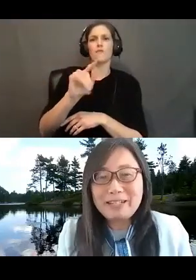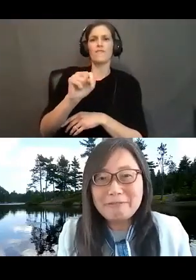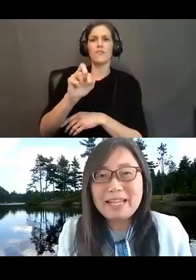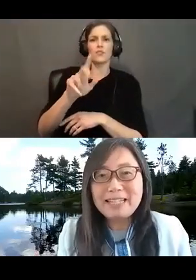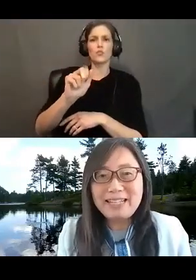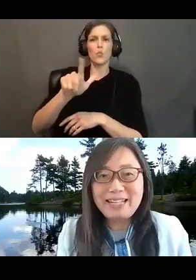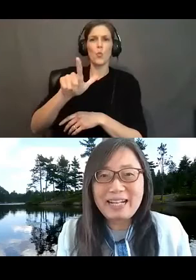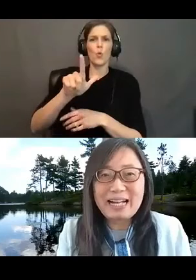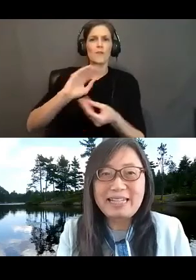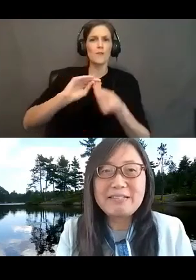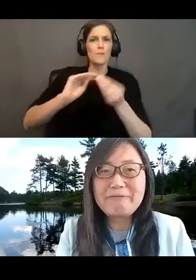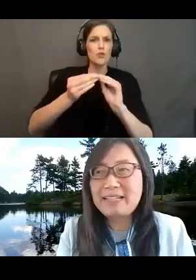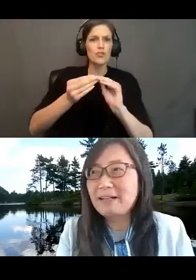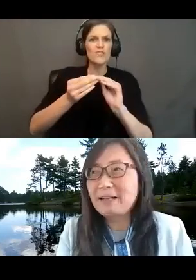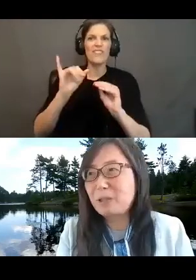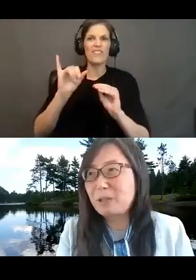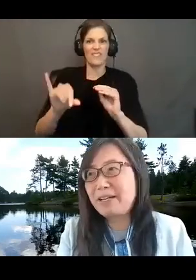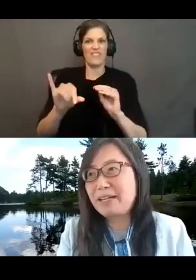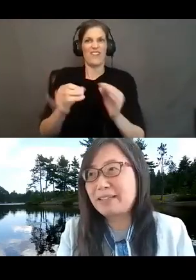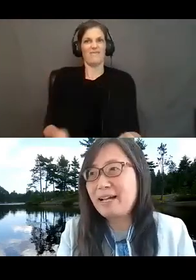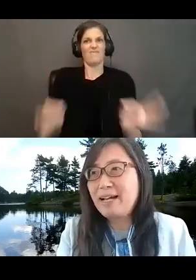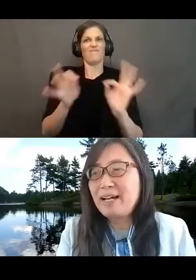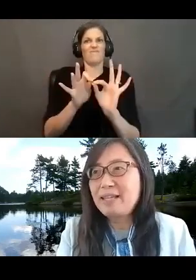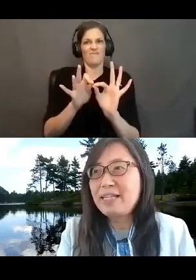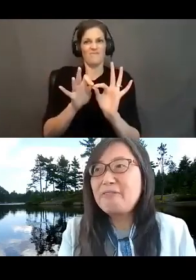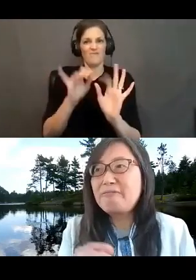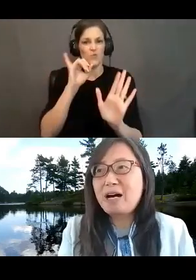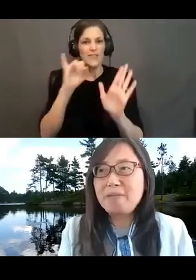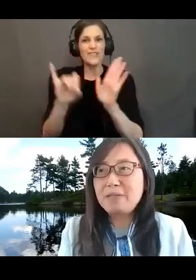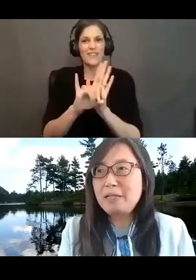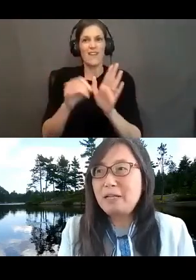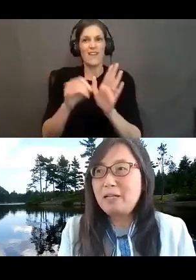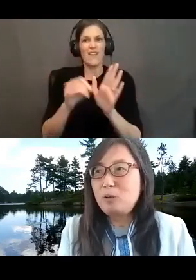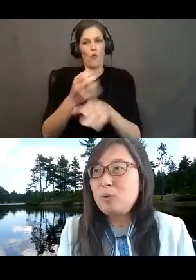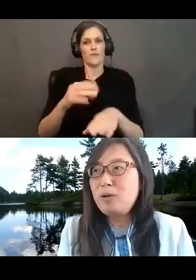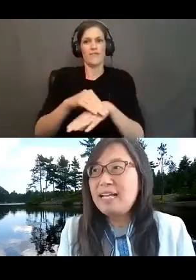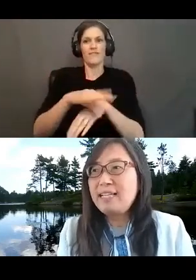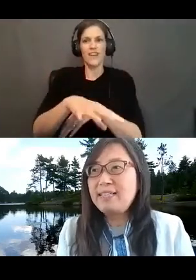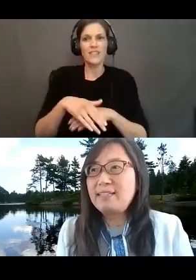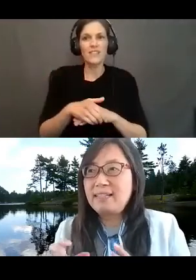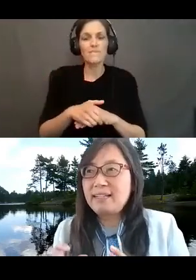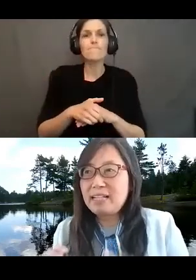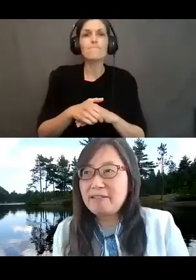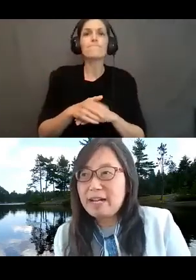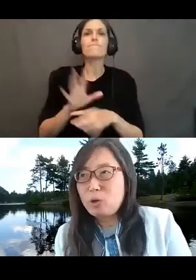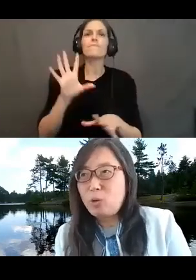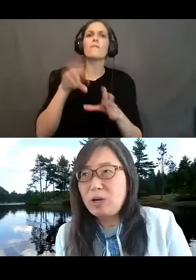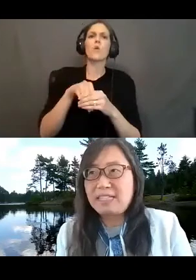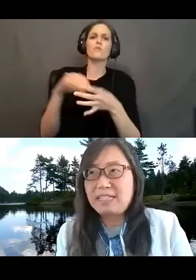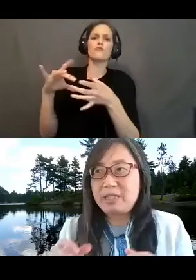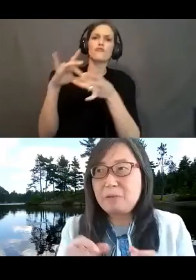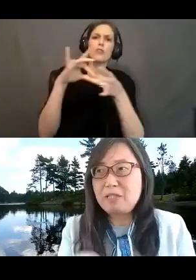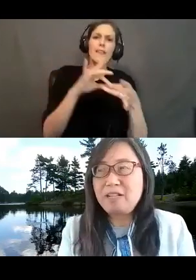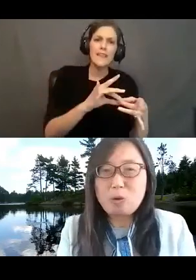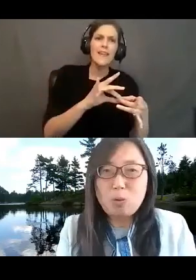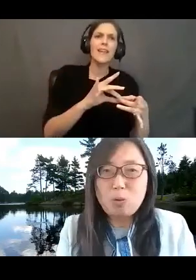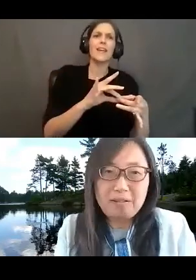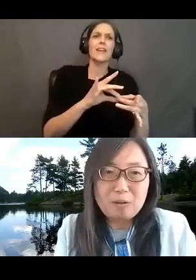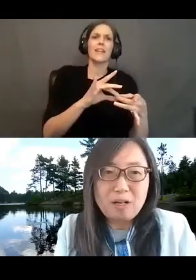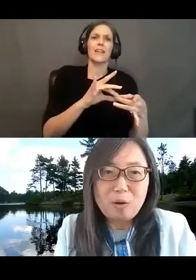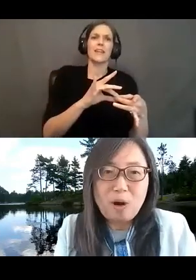for finally identifying the causal effect? And it involves relating the counterfactual quantities to the